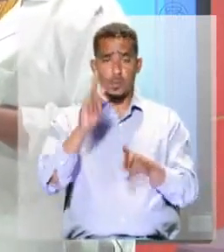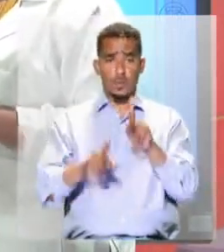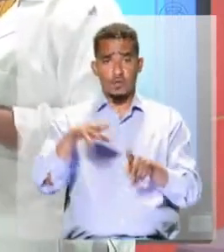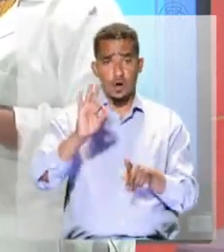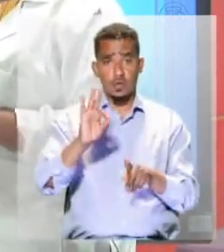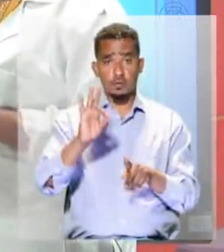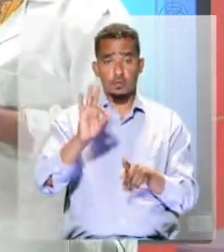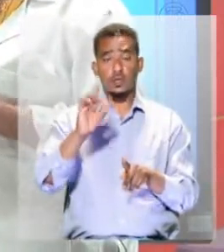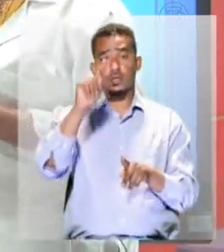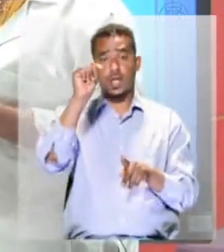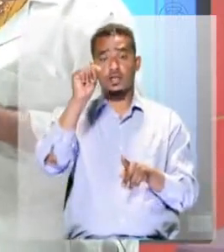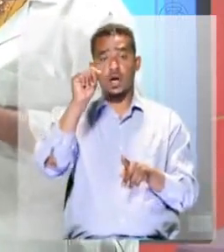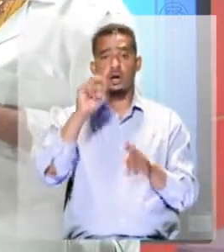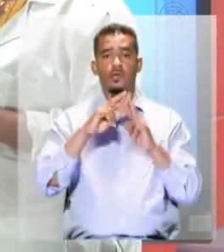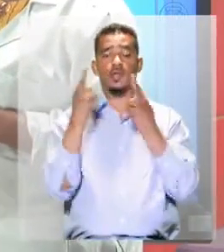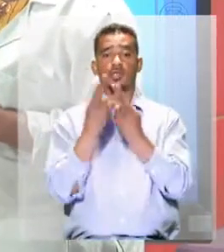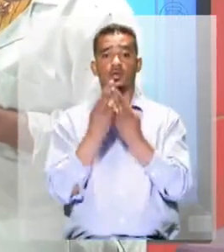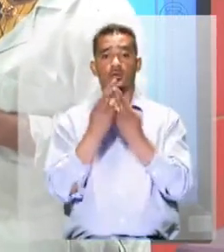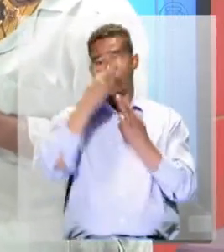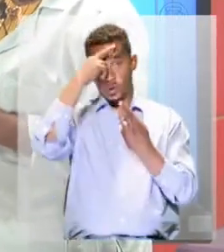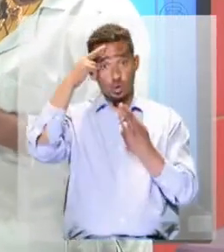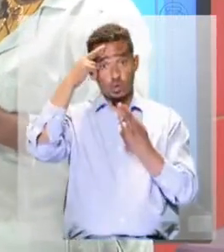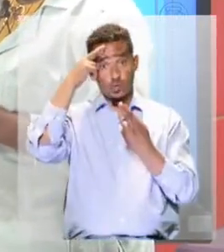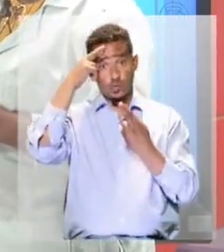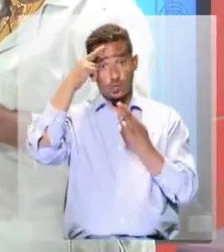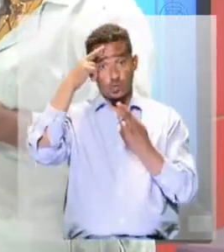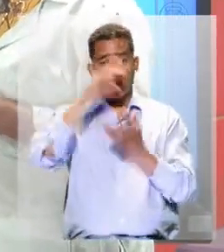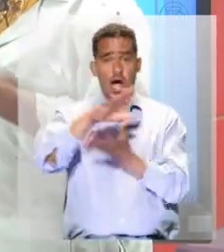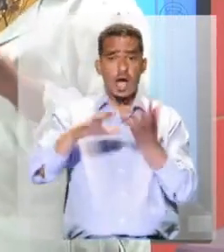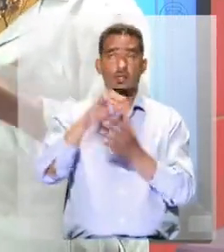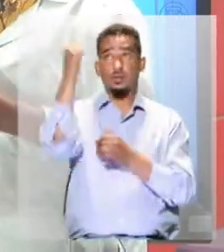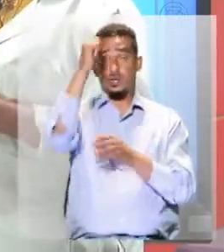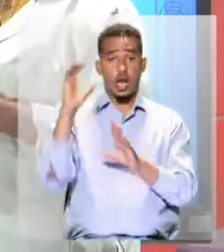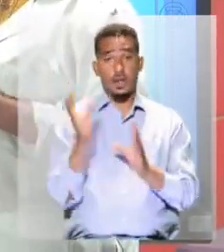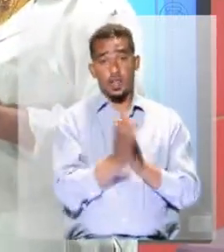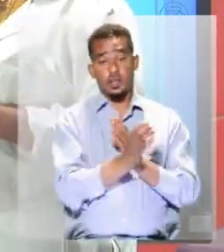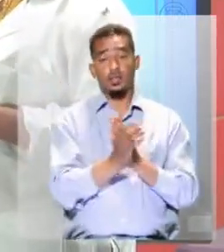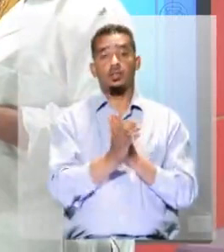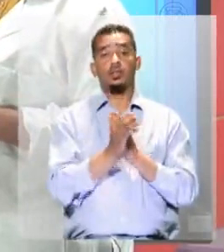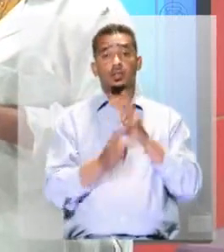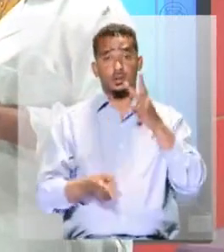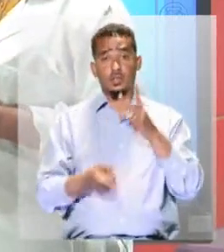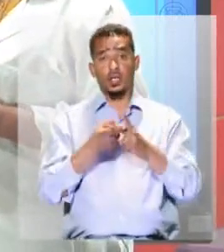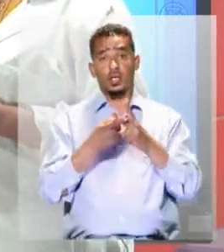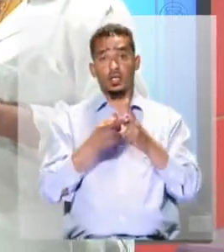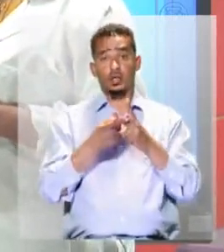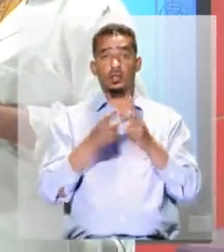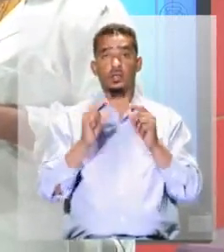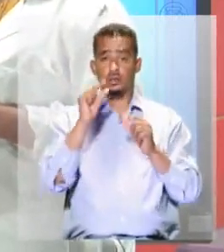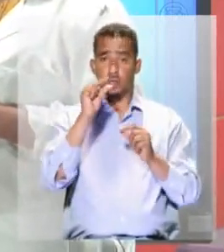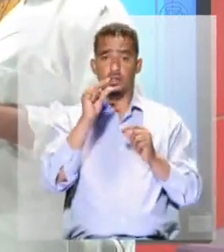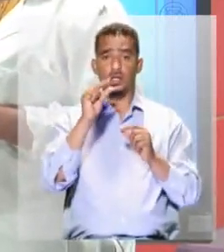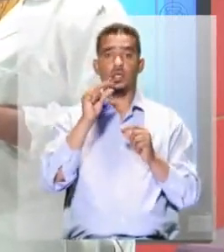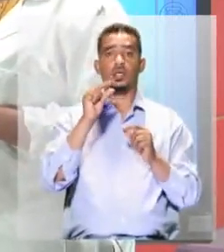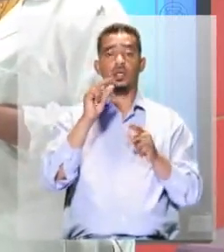the tundra region because of harsh climates. And the second sparsely